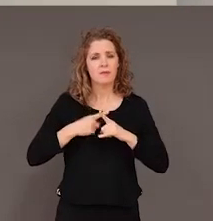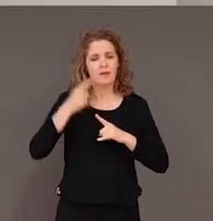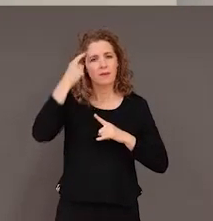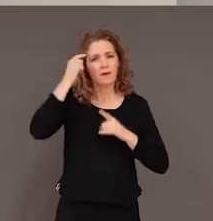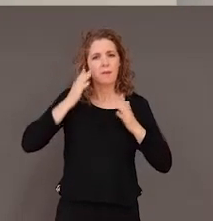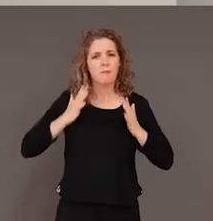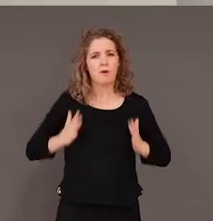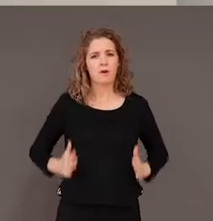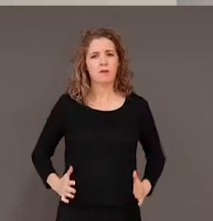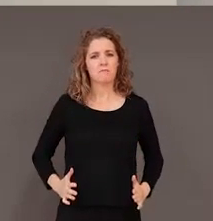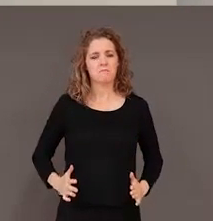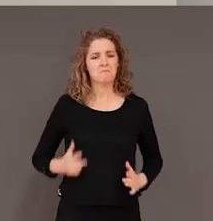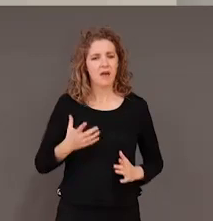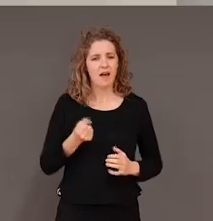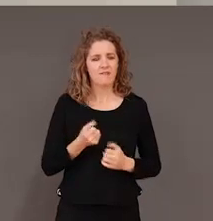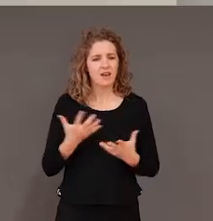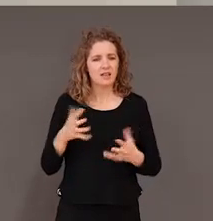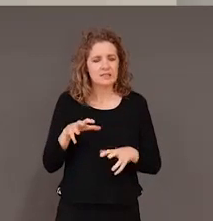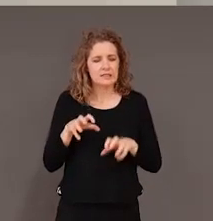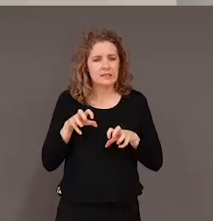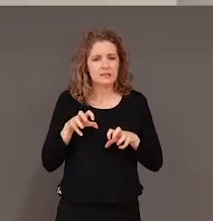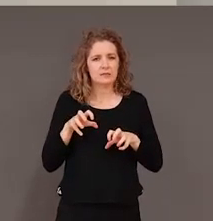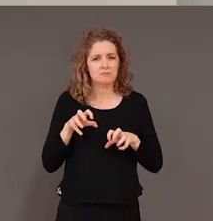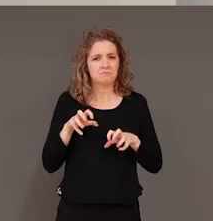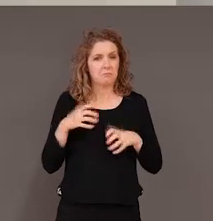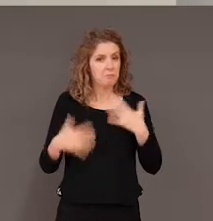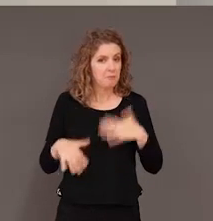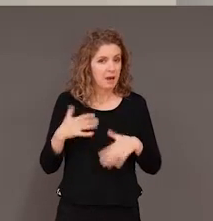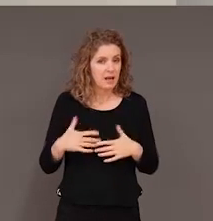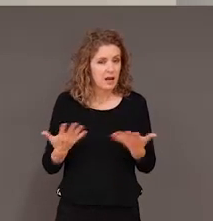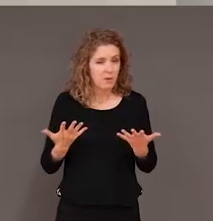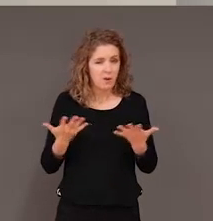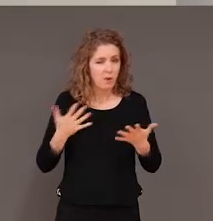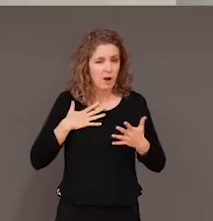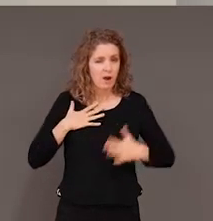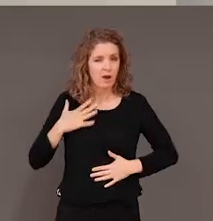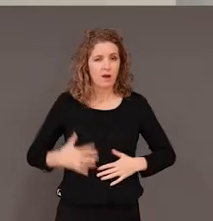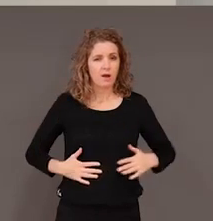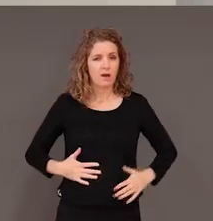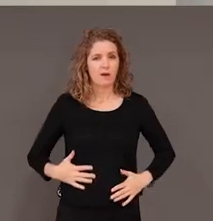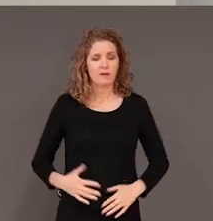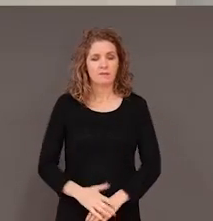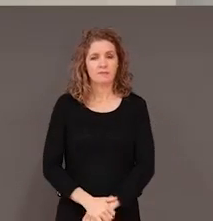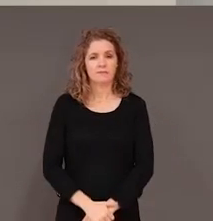body. And we notice if you've got any tension or pain in your body and where that is.